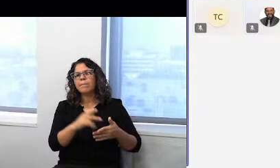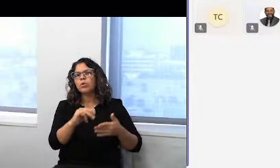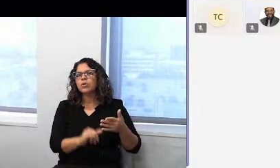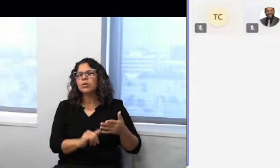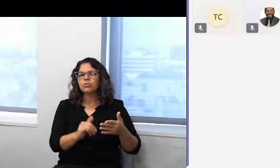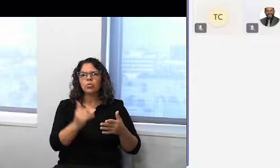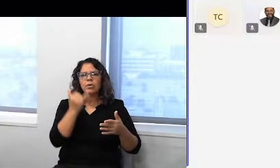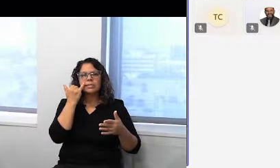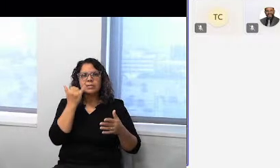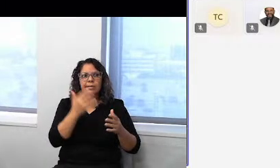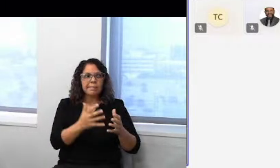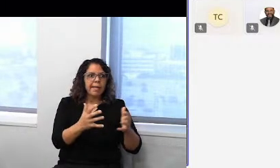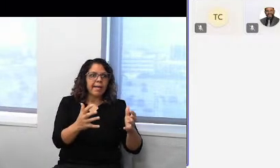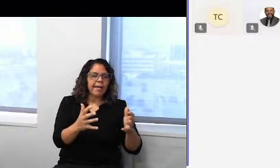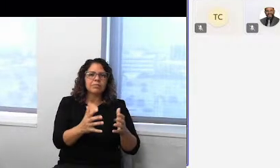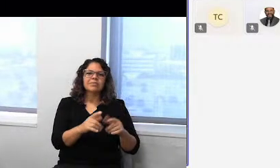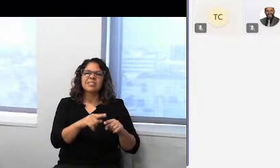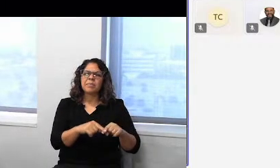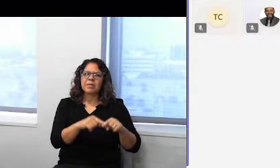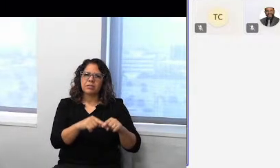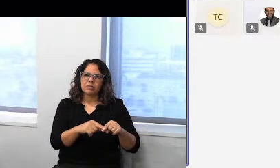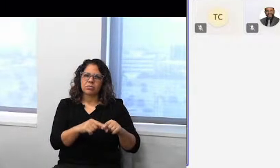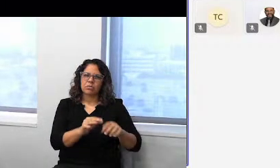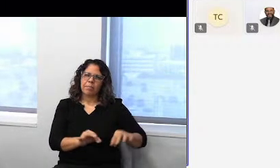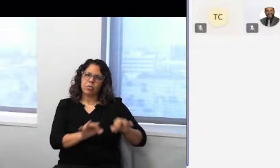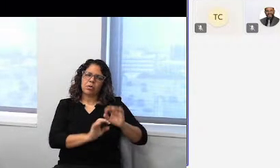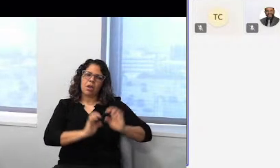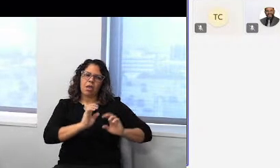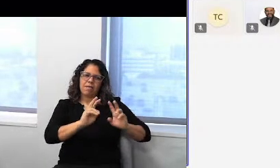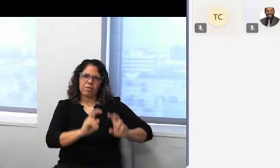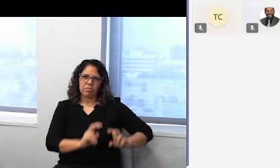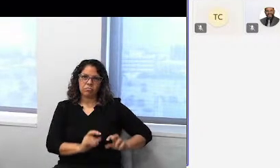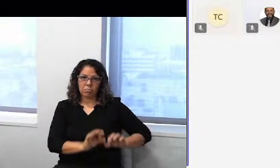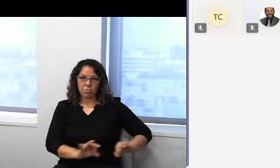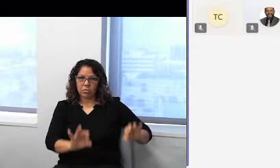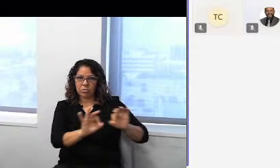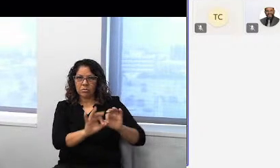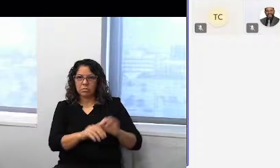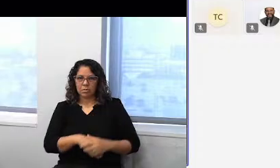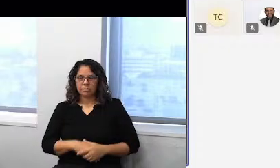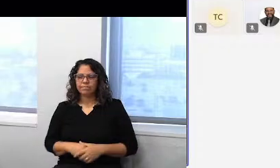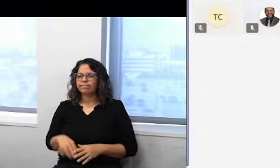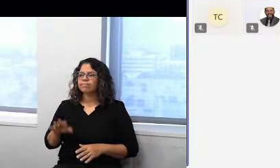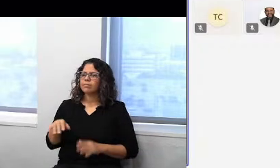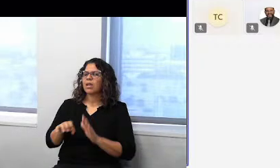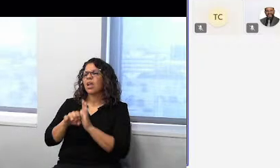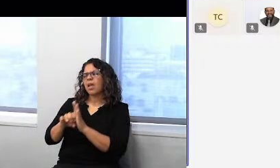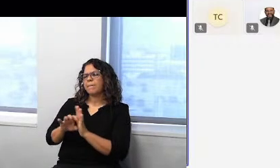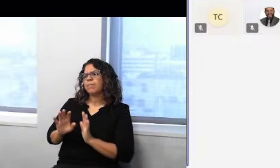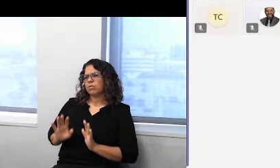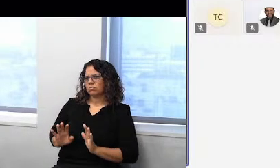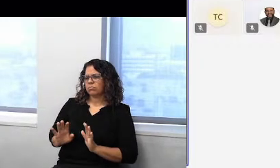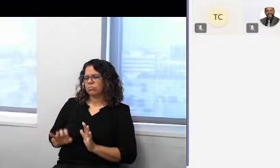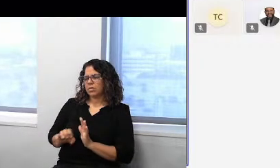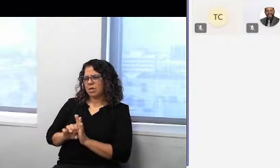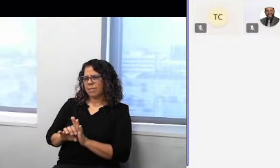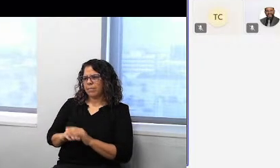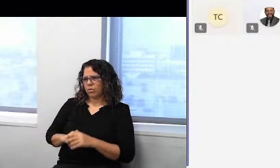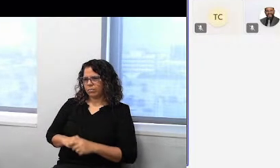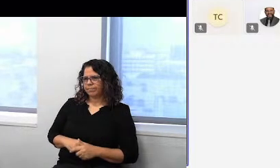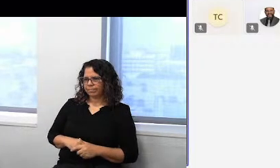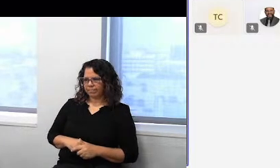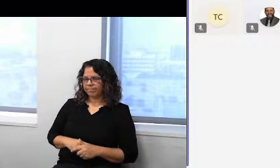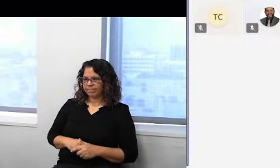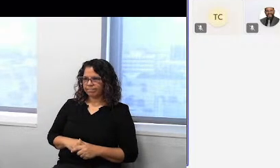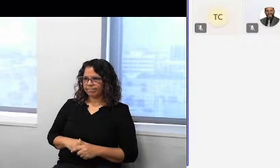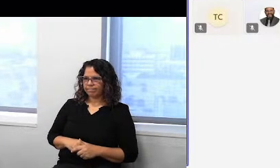what we do. That's what I've done. But, there is a point minimum return. Let's put it this way. Among the things that you have to